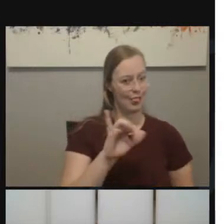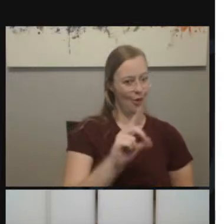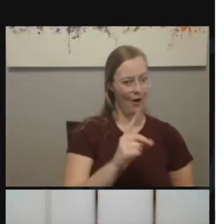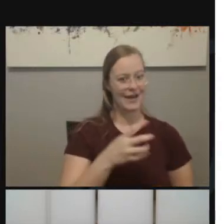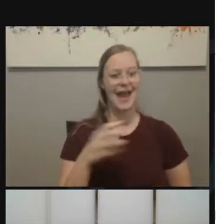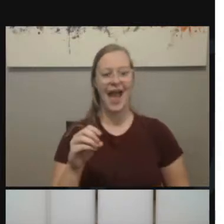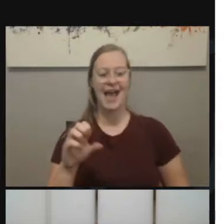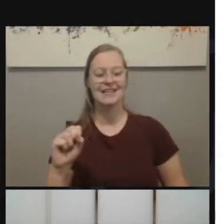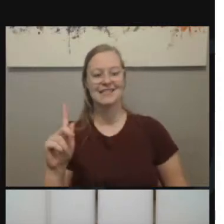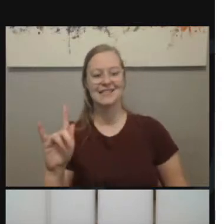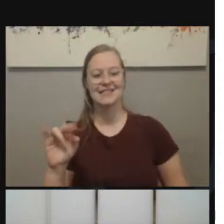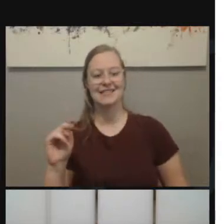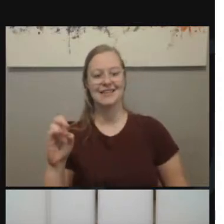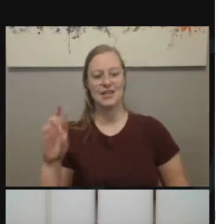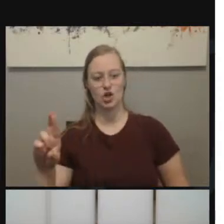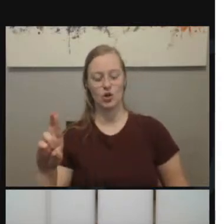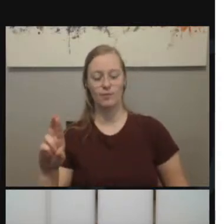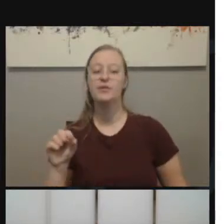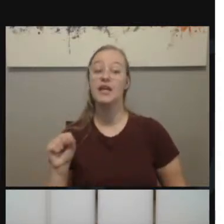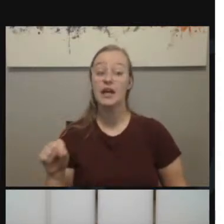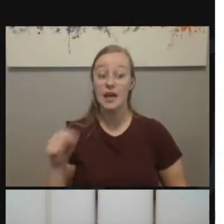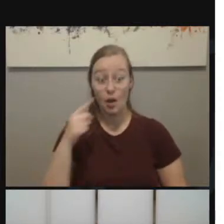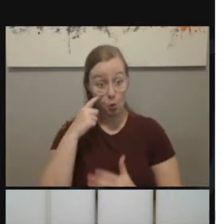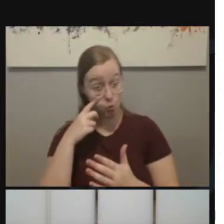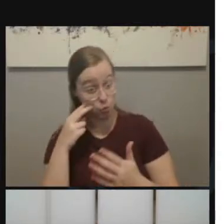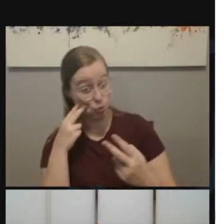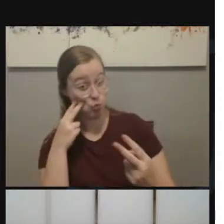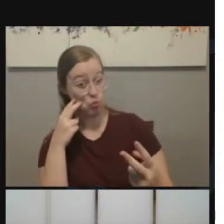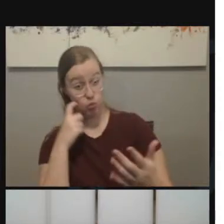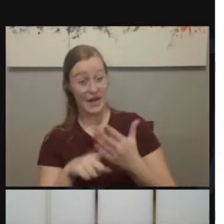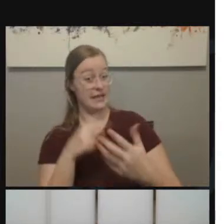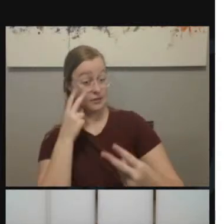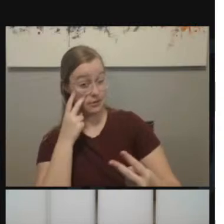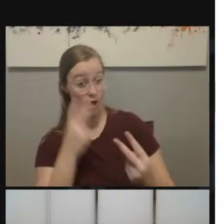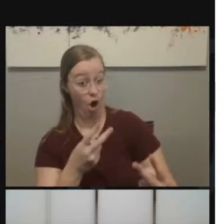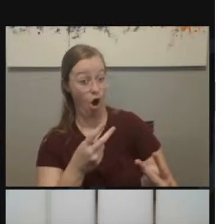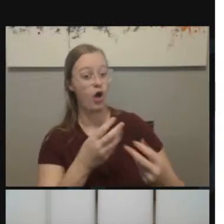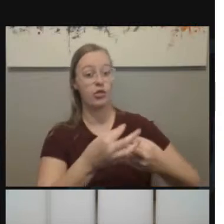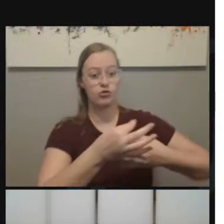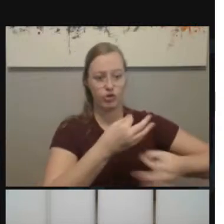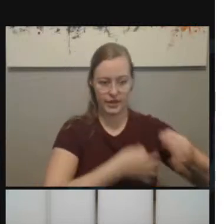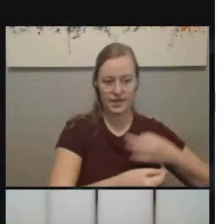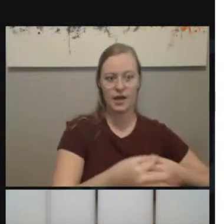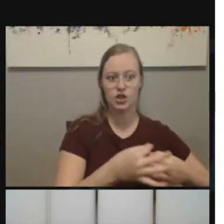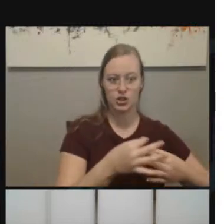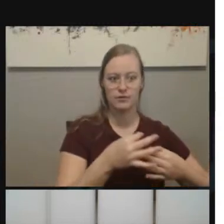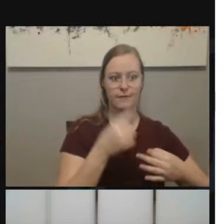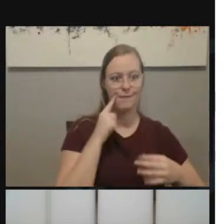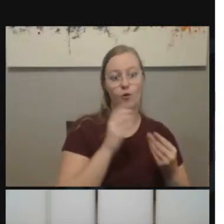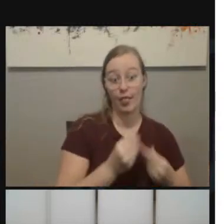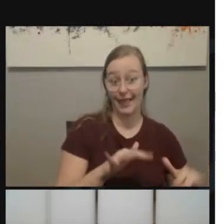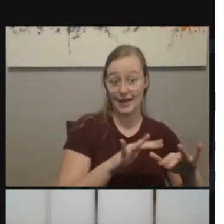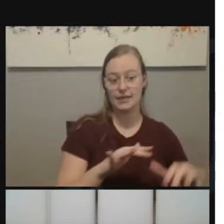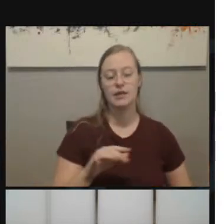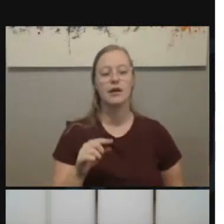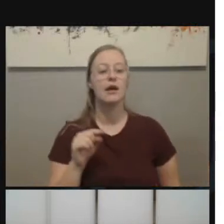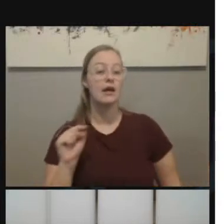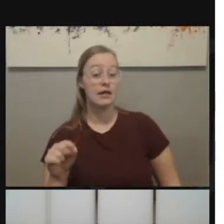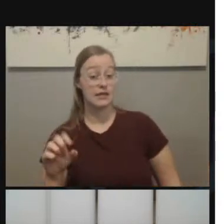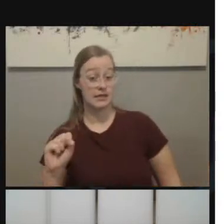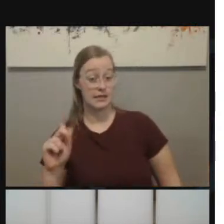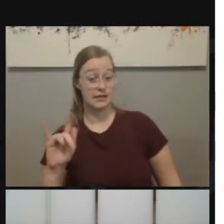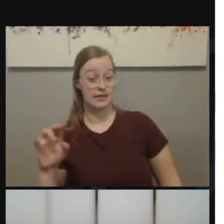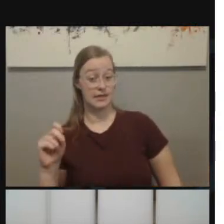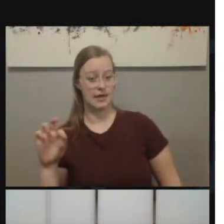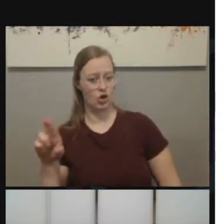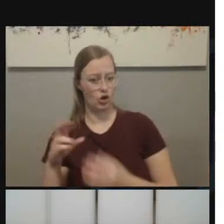Skinner. Skinner was the witness to this particular transaction. Skinner matters